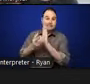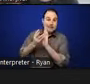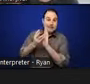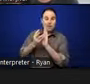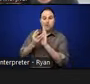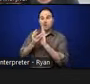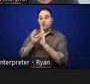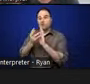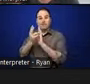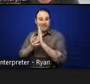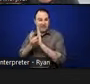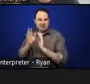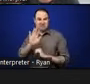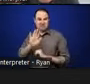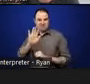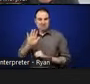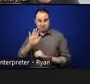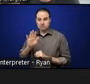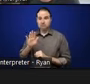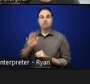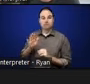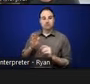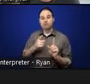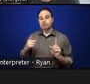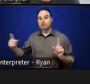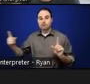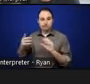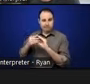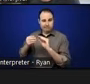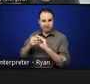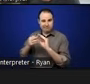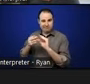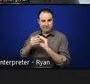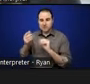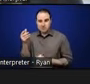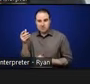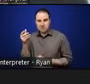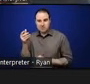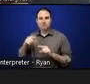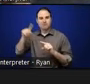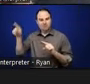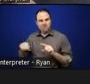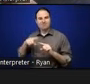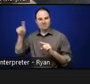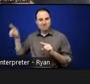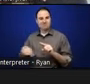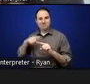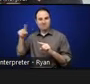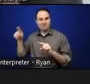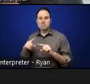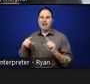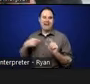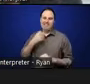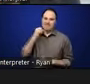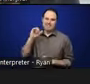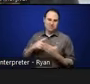of the audio that was going from that. so but I really love this, the project of it, it's voices